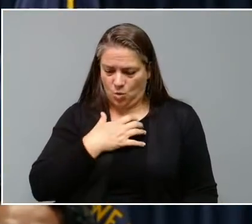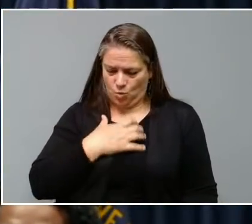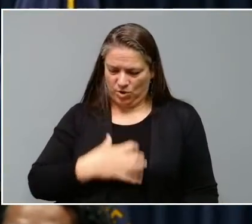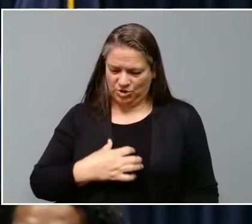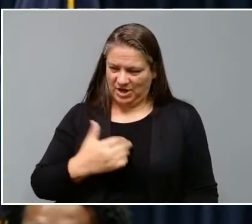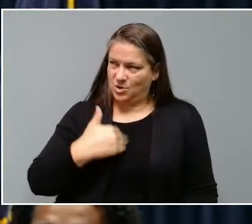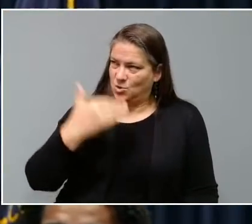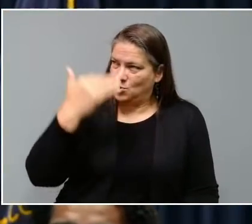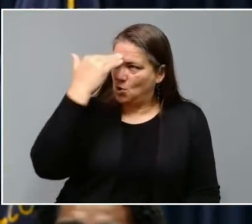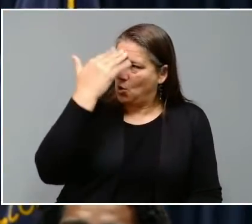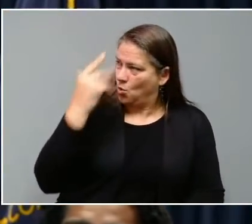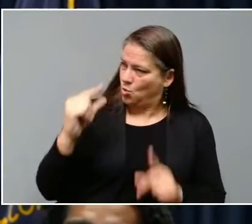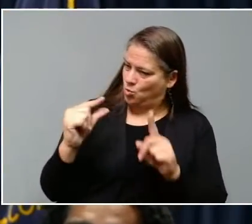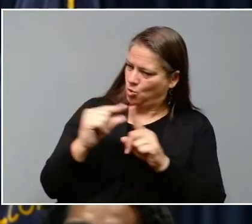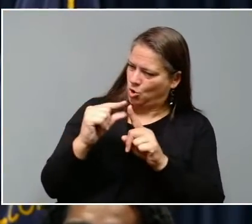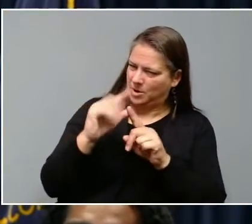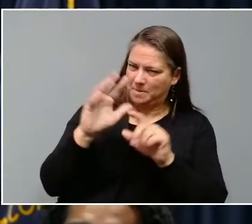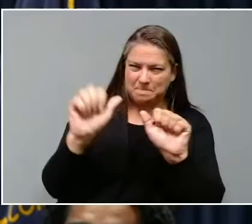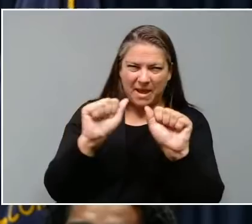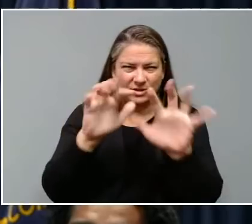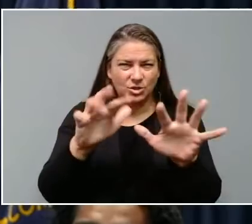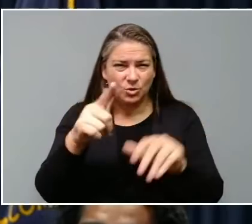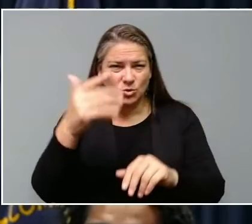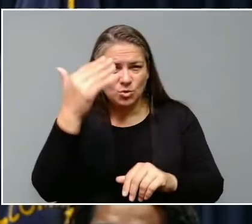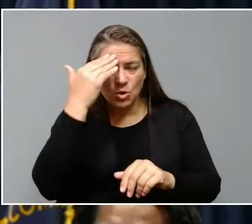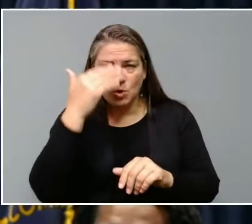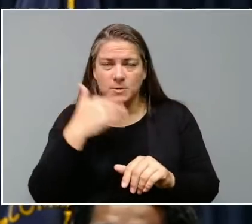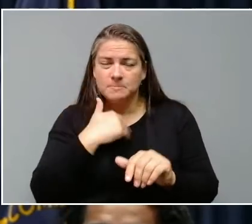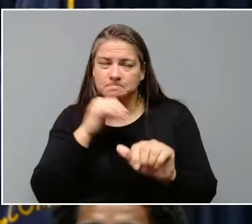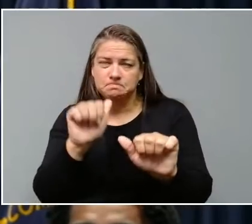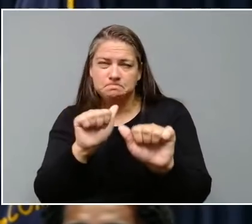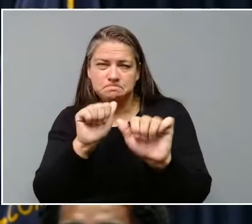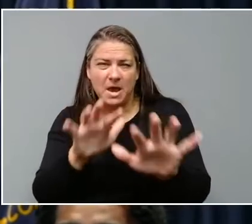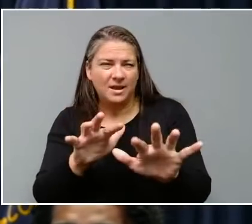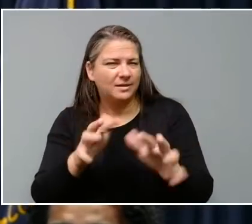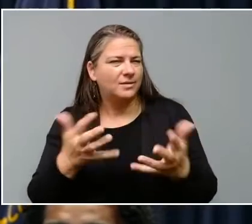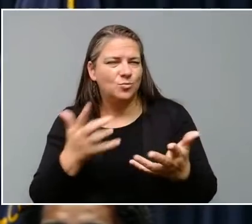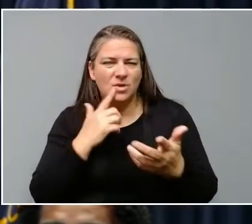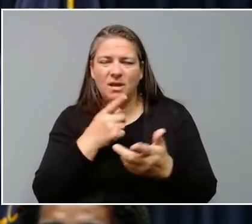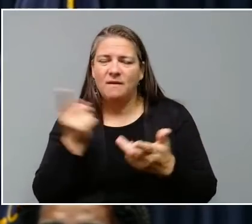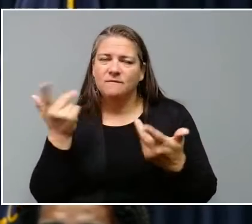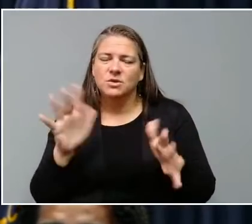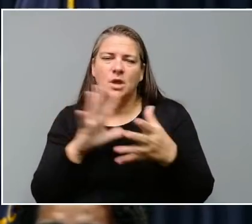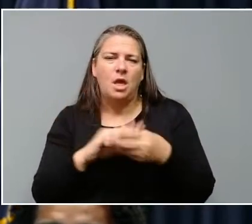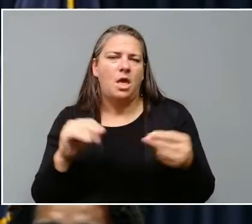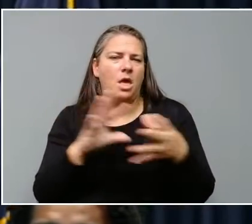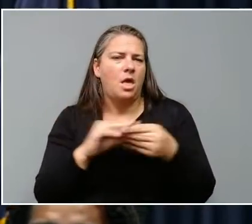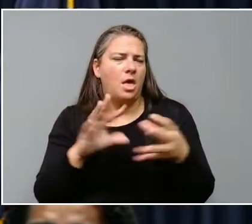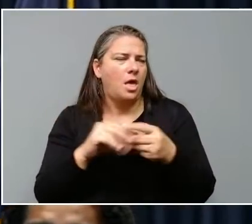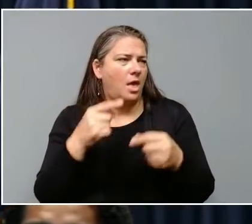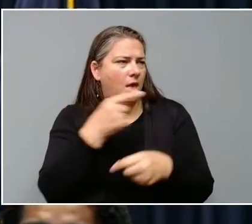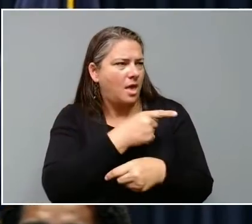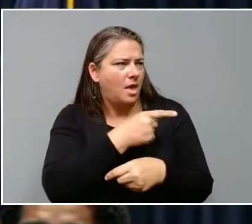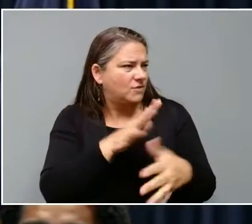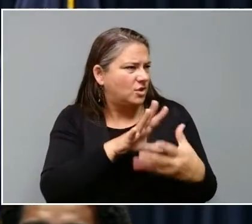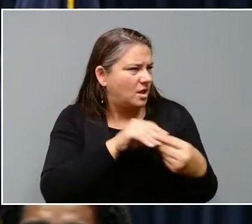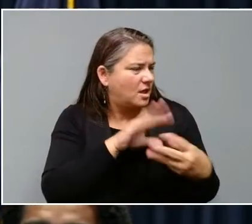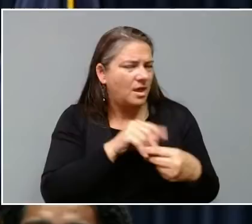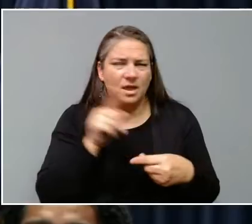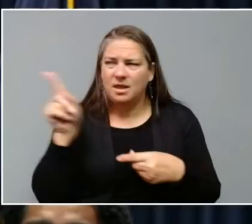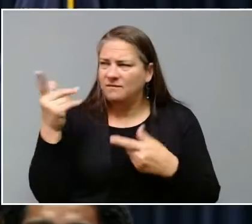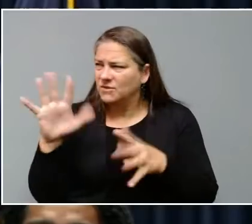that I could speak today that already haven't been spoken from this podium and spoken from our care providers in our